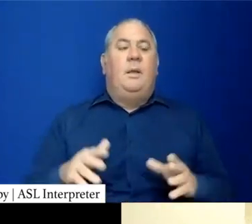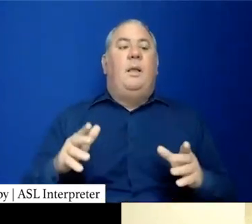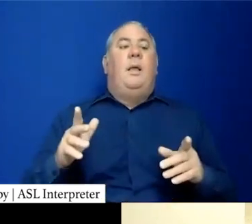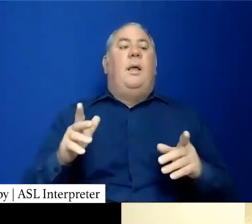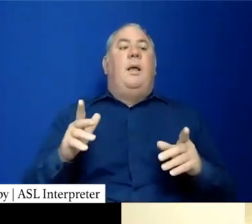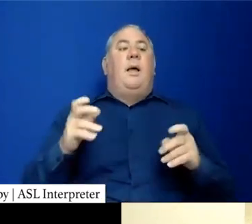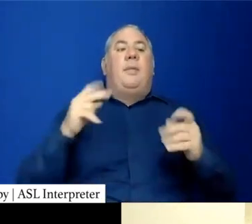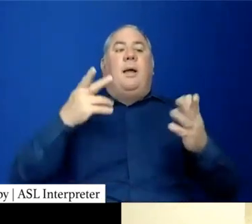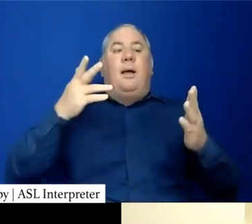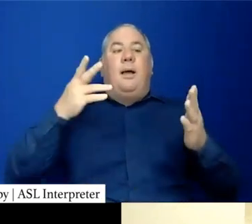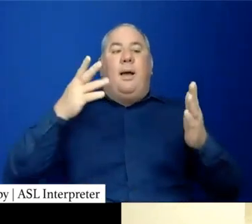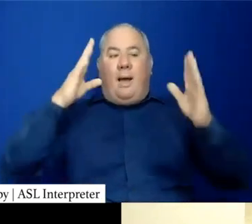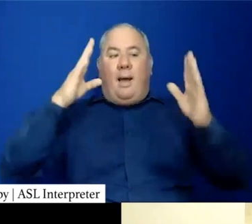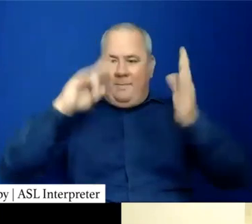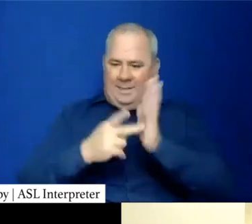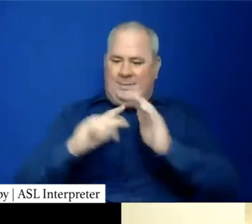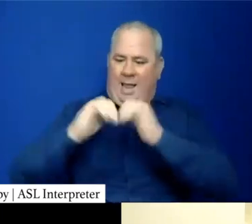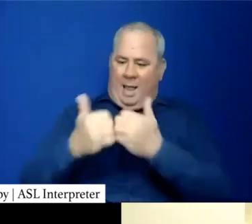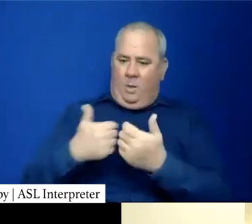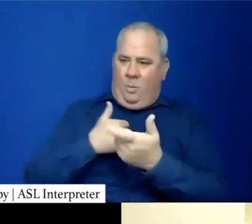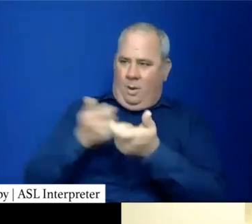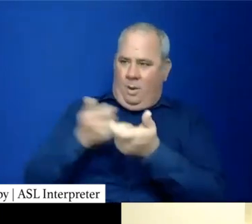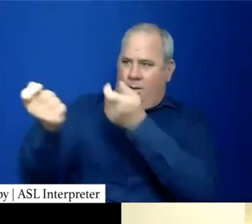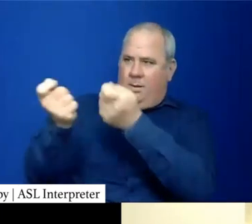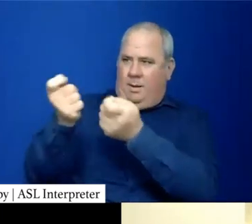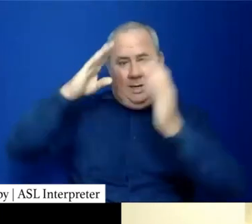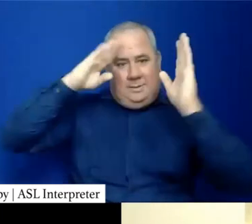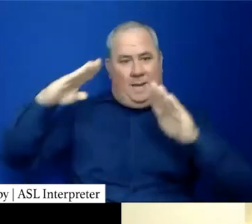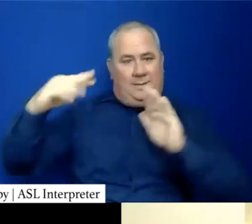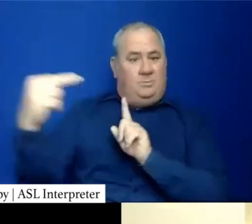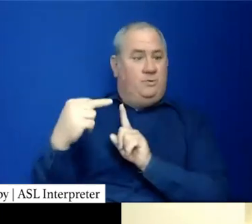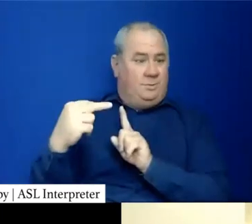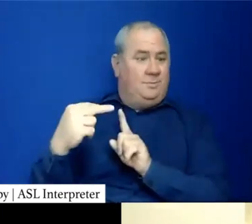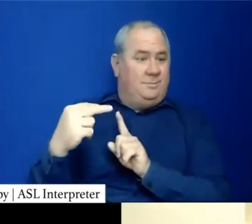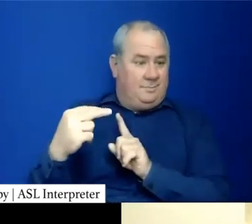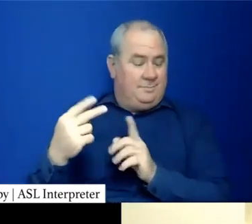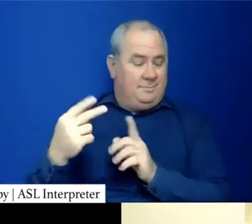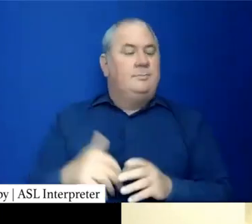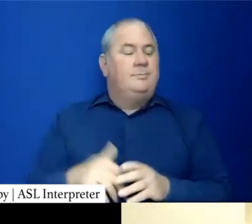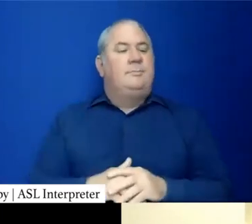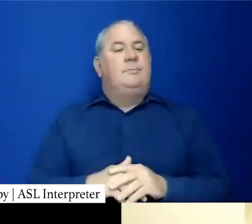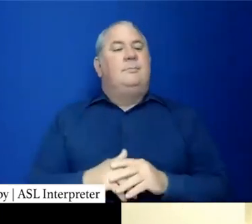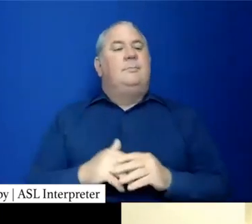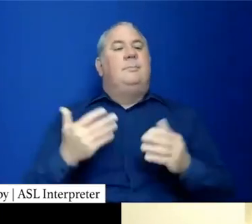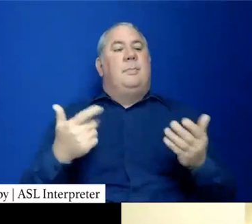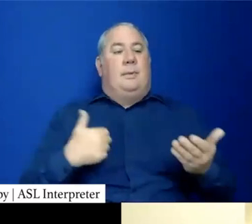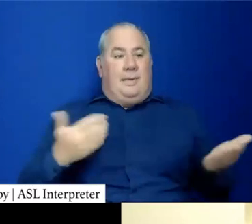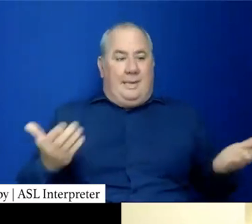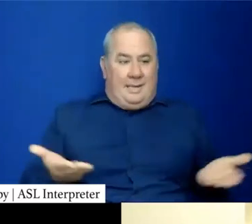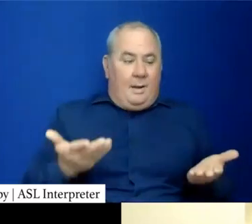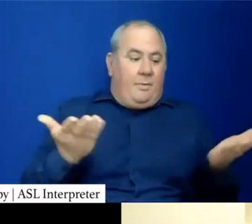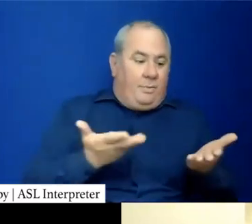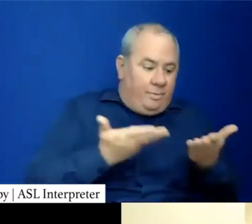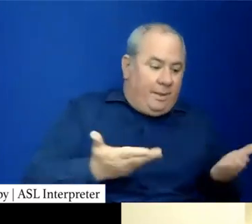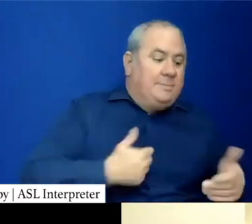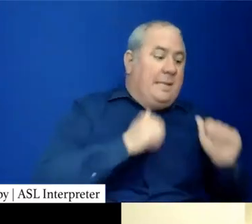management. Here is how to deal with me as a disabled person. Here are the things you can and cannot expect when